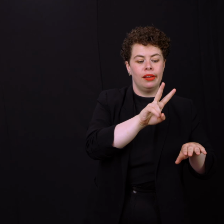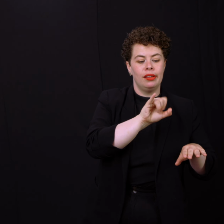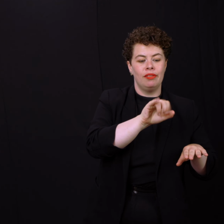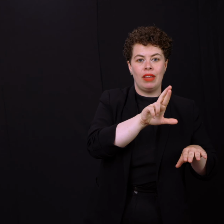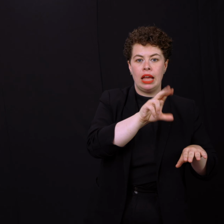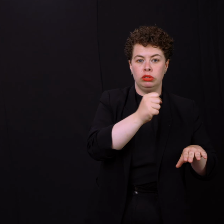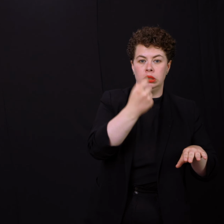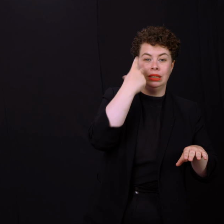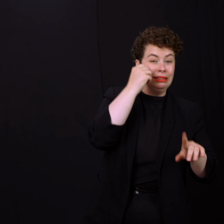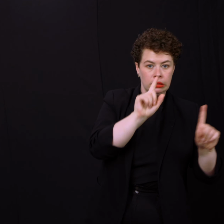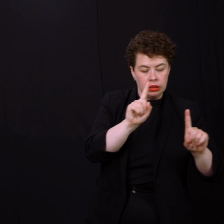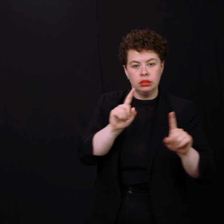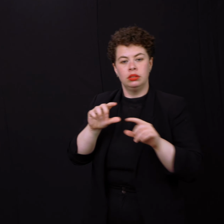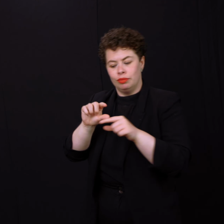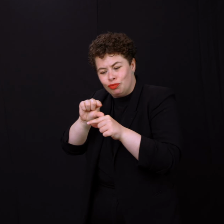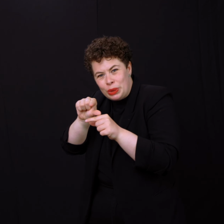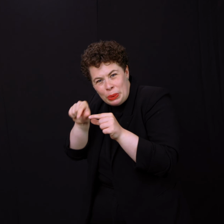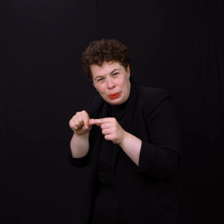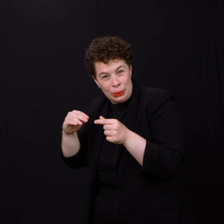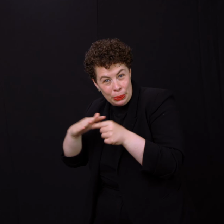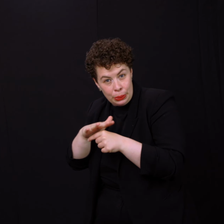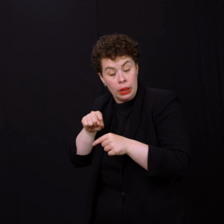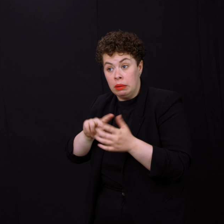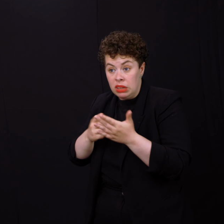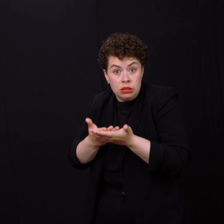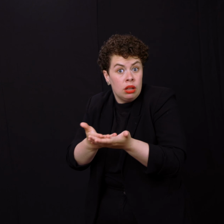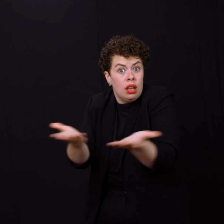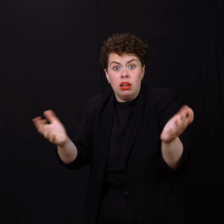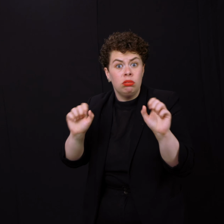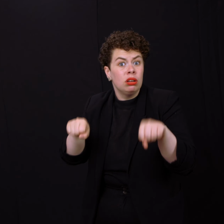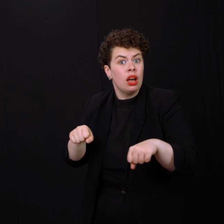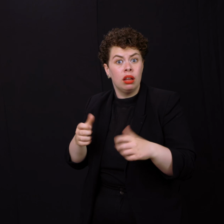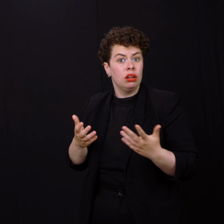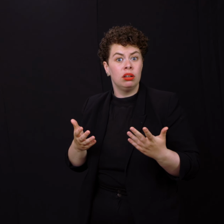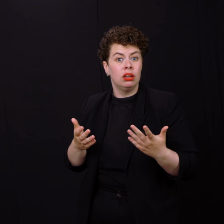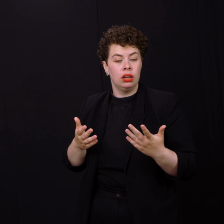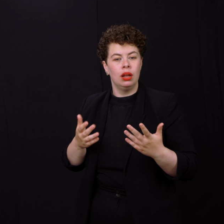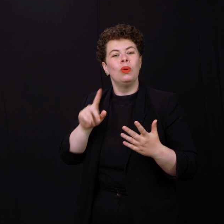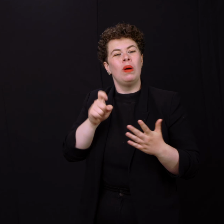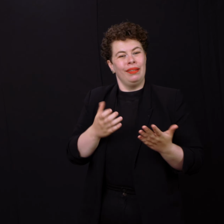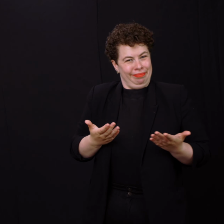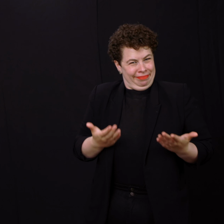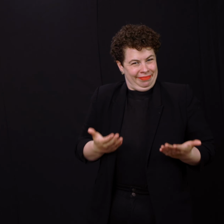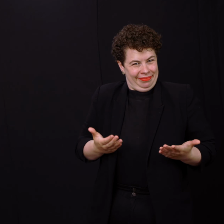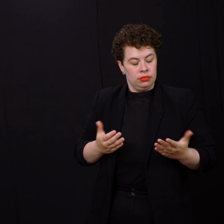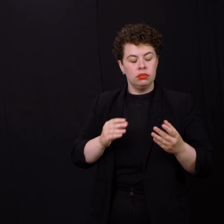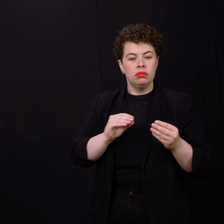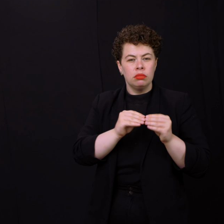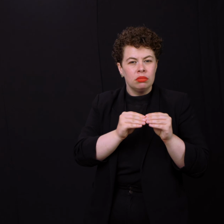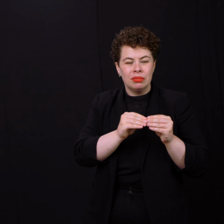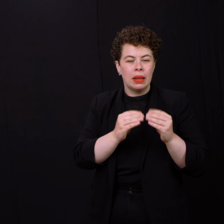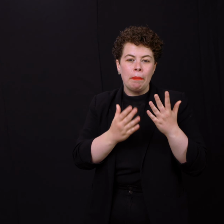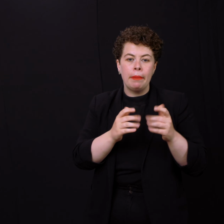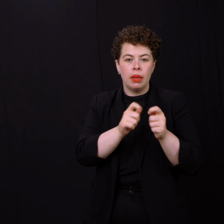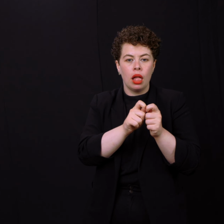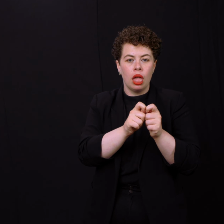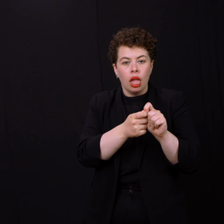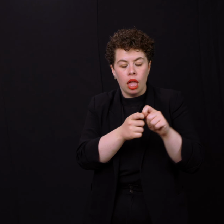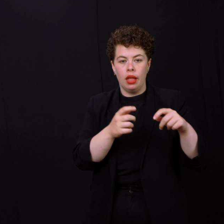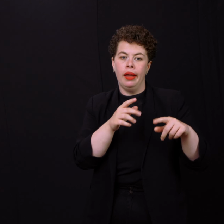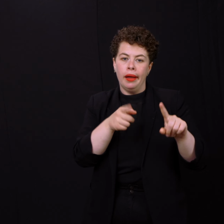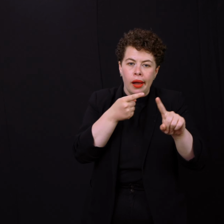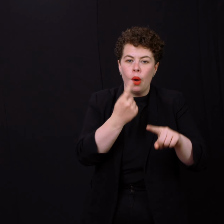really giving everyone with Usher's the chance to access a treatment, because some of the treatments that are being developed may be mutation